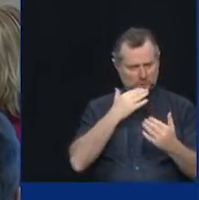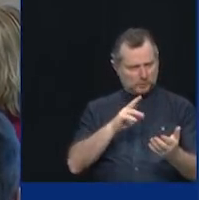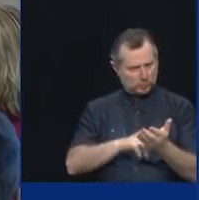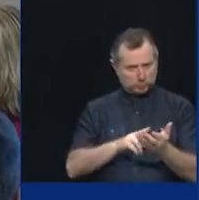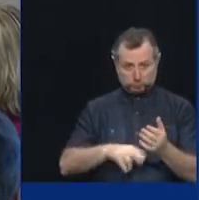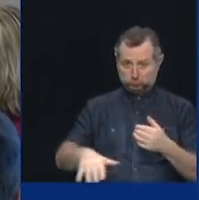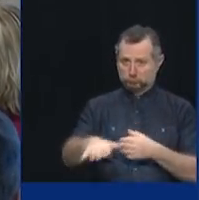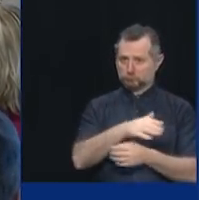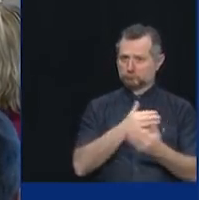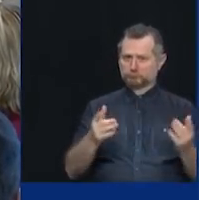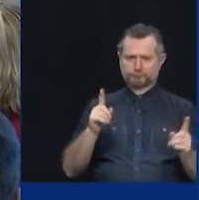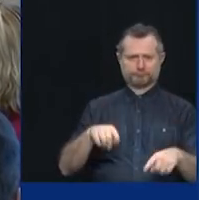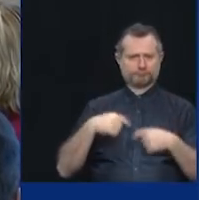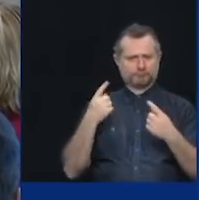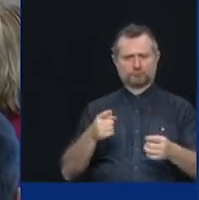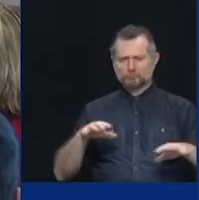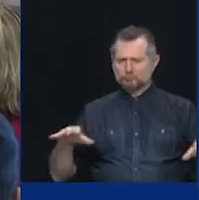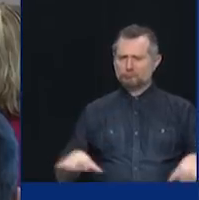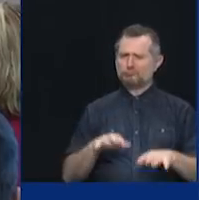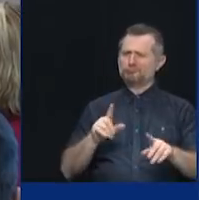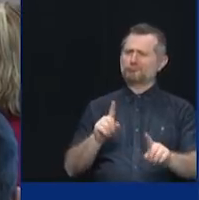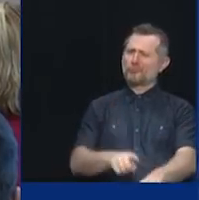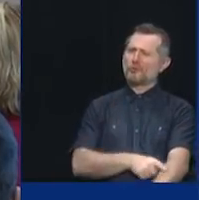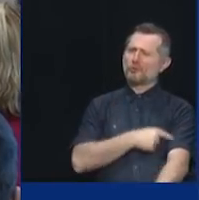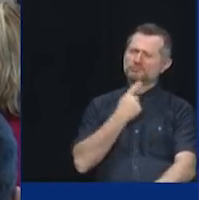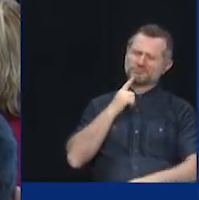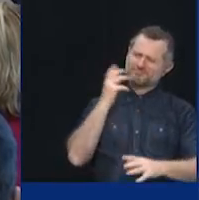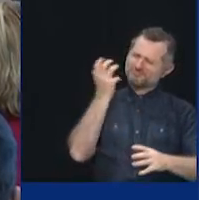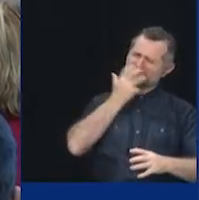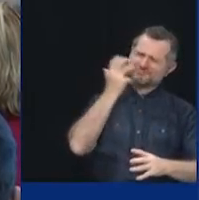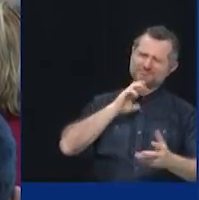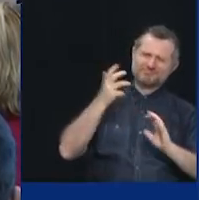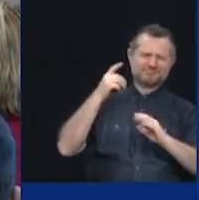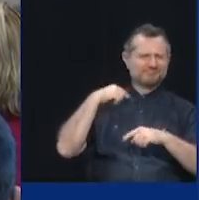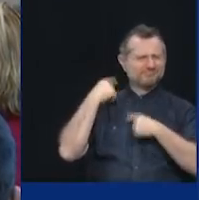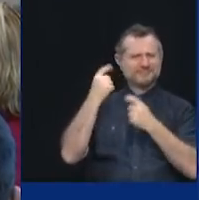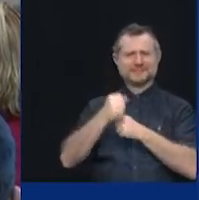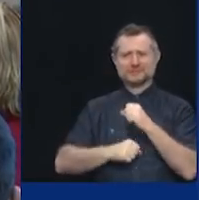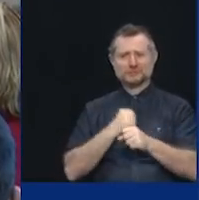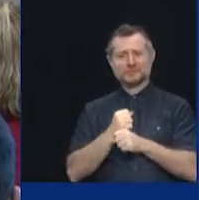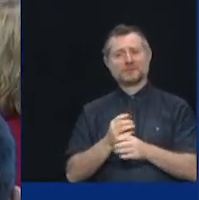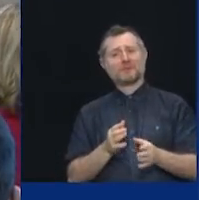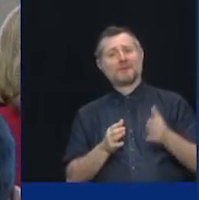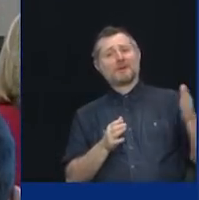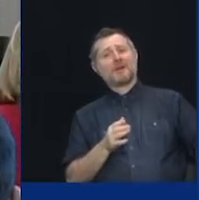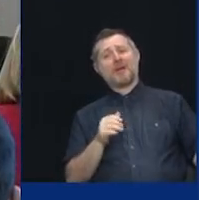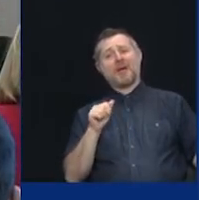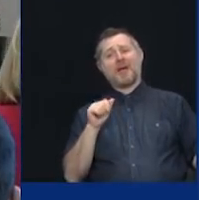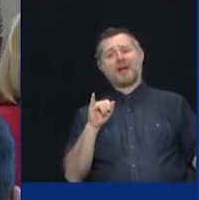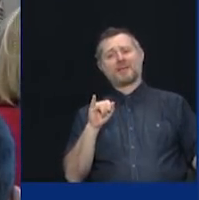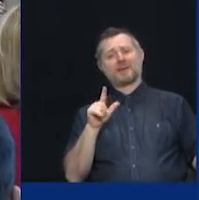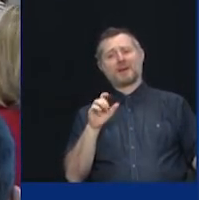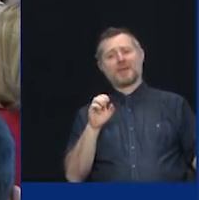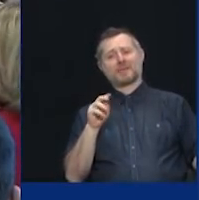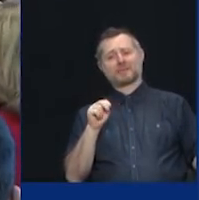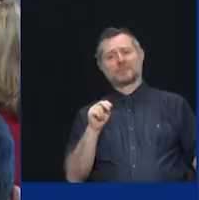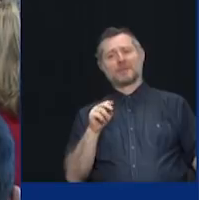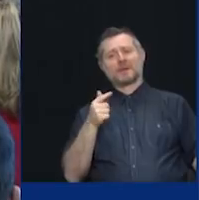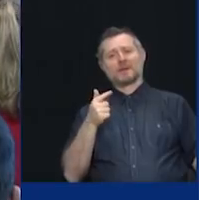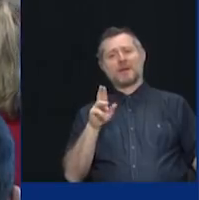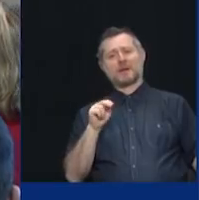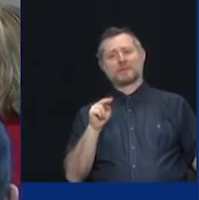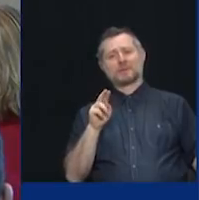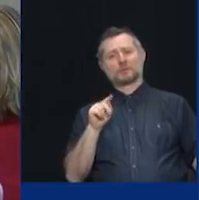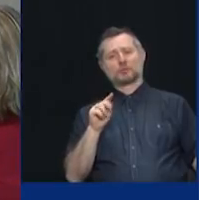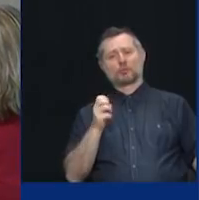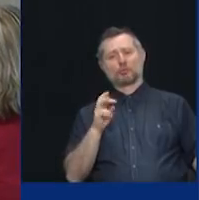past long and horrific year. Aileen Gunther, a great member of the Assembly who's done a lot of good,